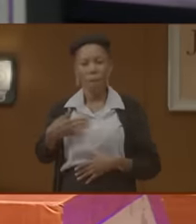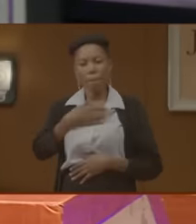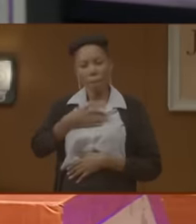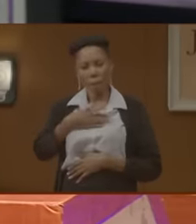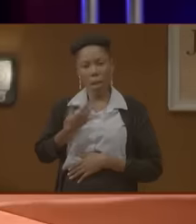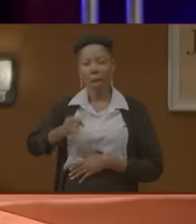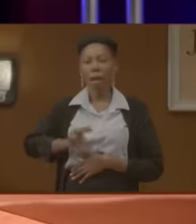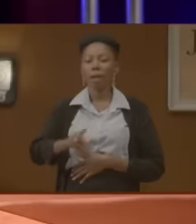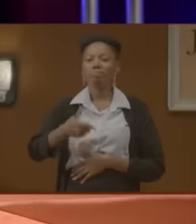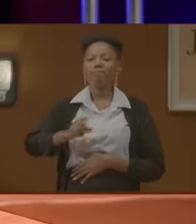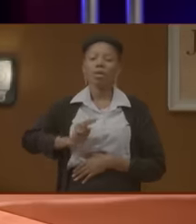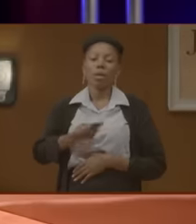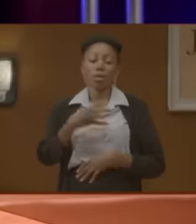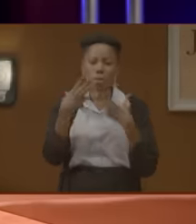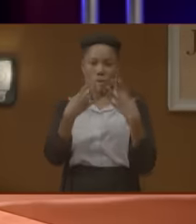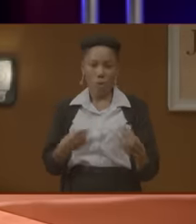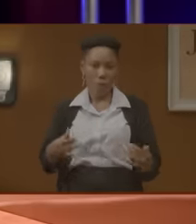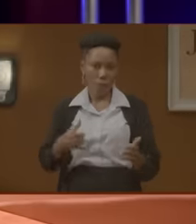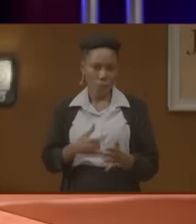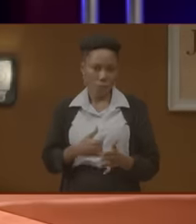please, let bygone be bygone.